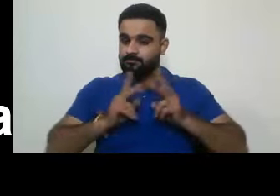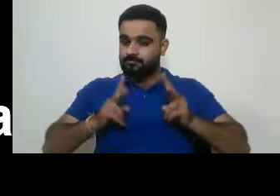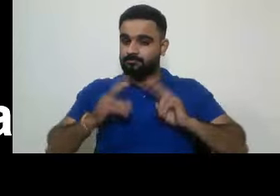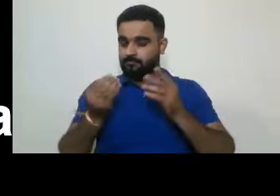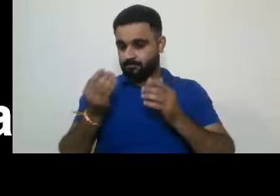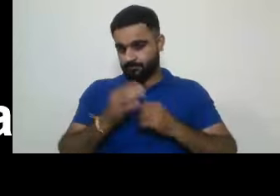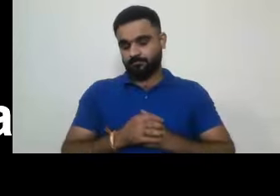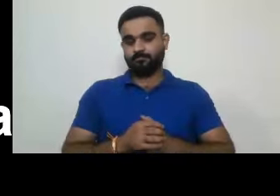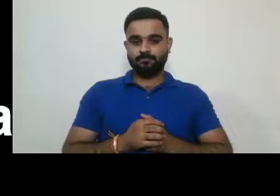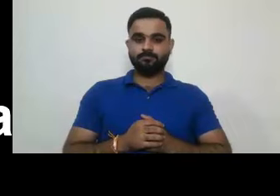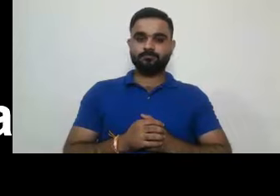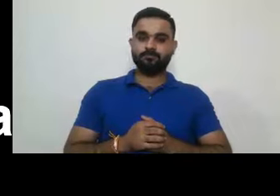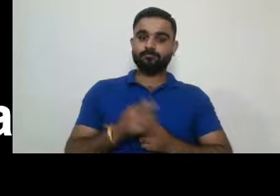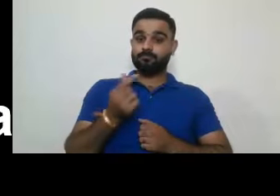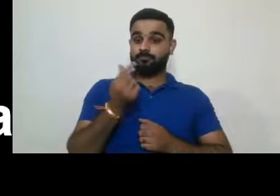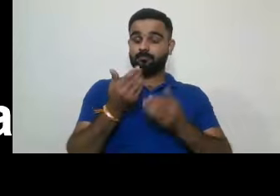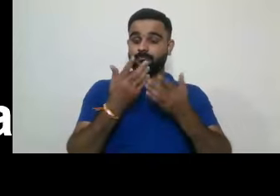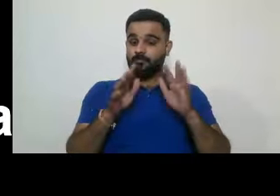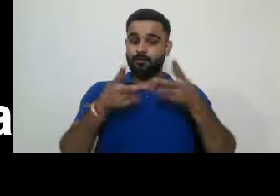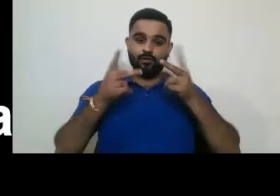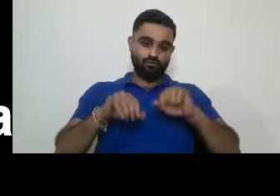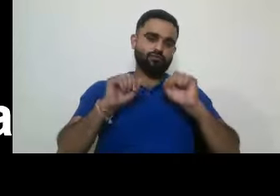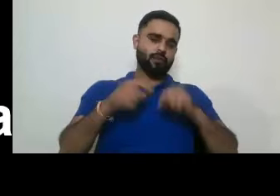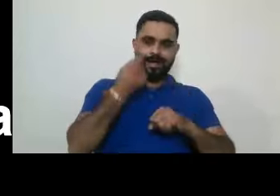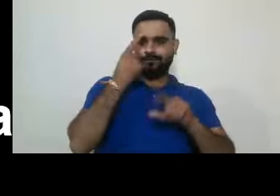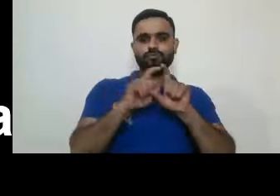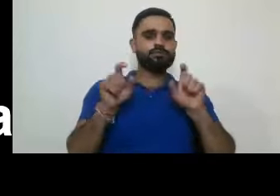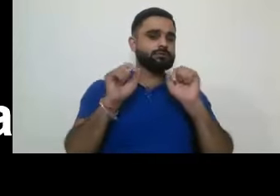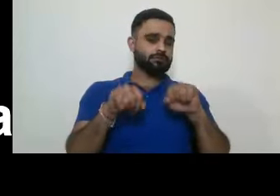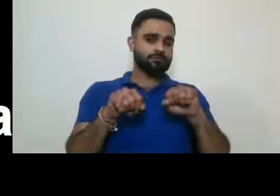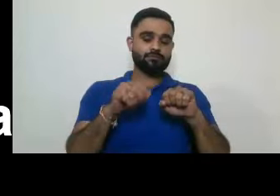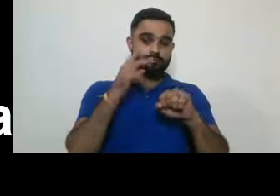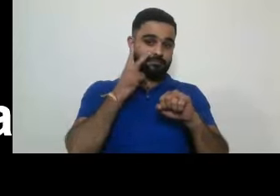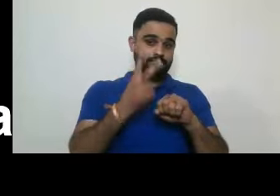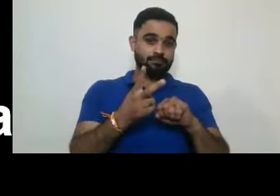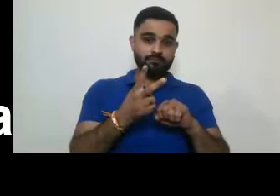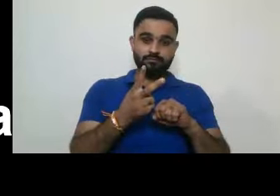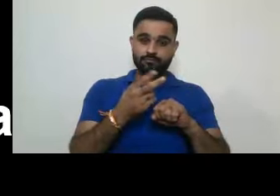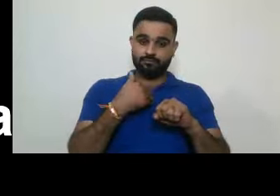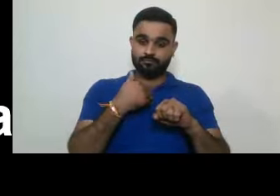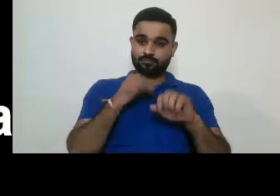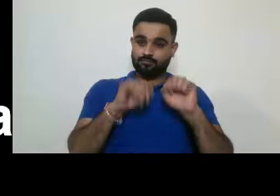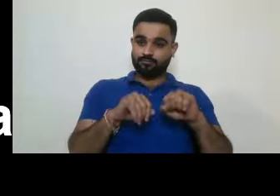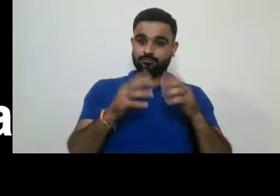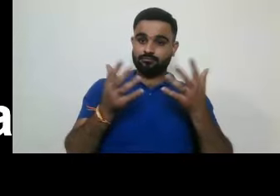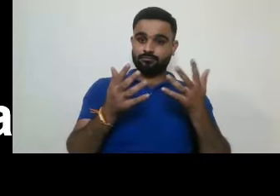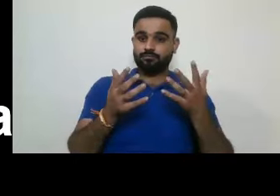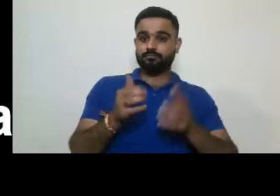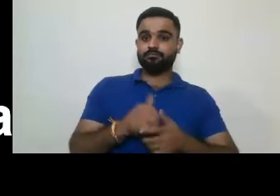sometimes. User-friendly and compatible. You got that. So let's see what we have. We had